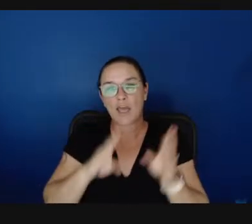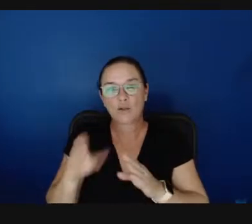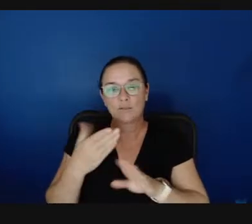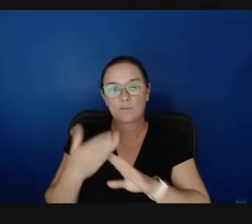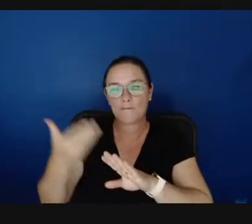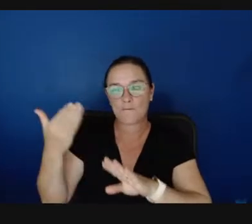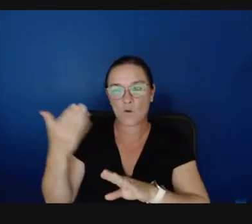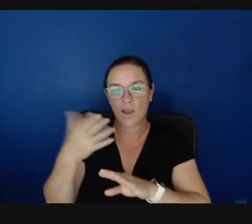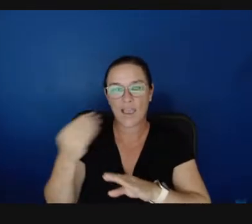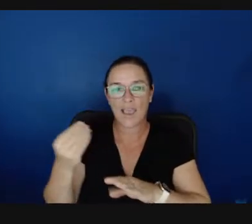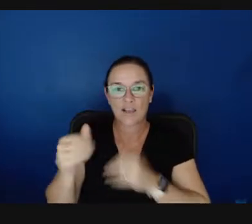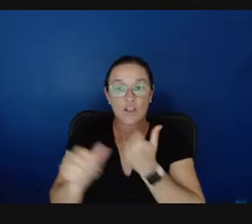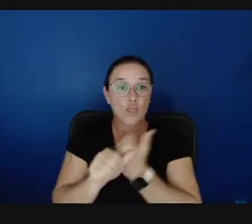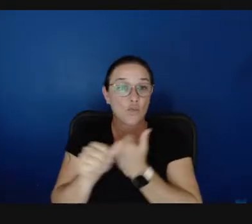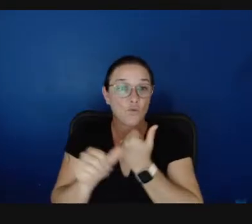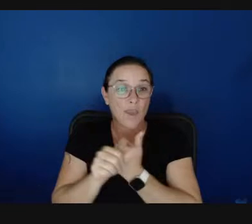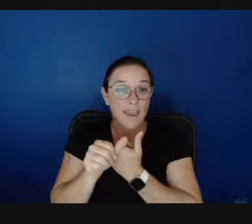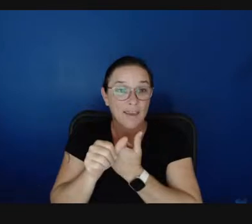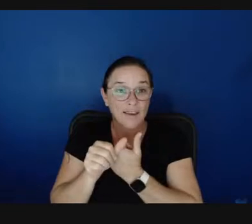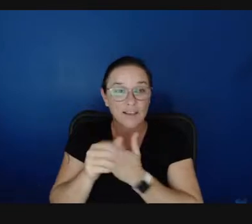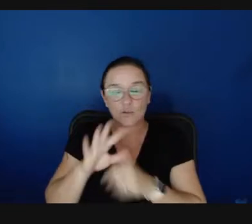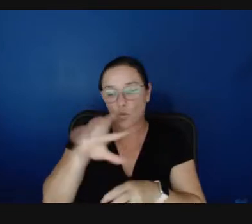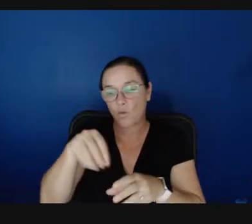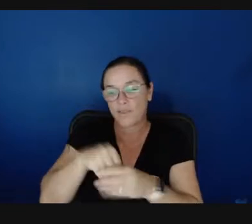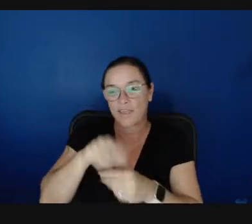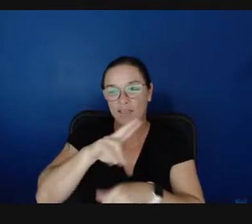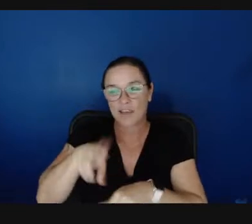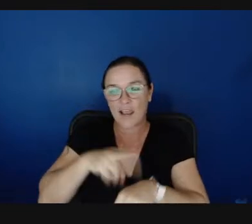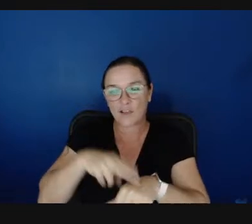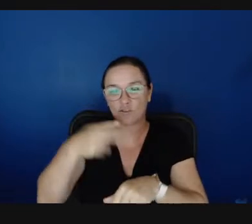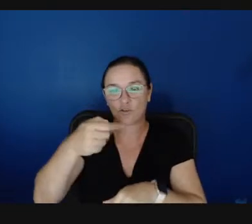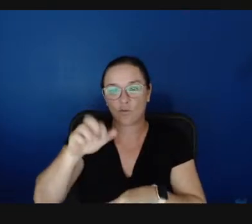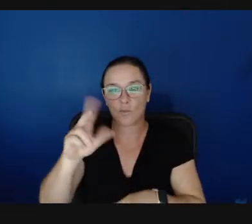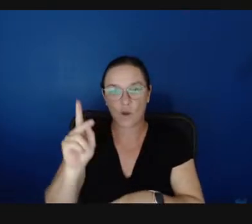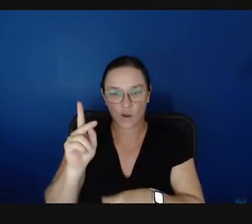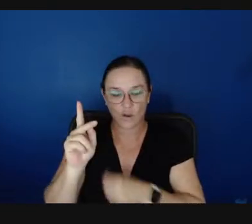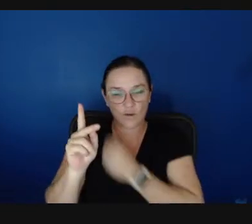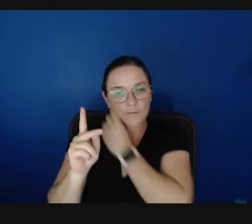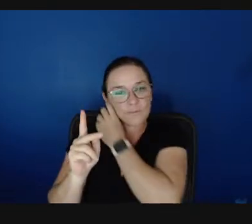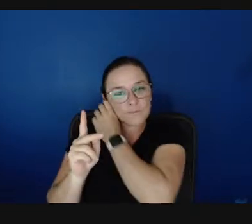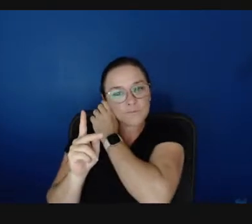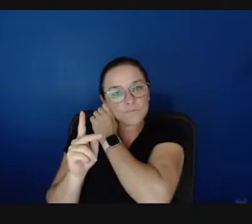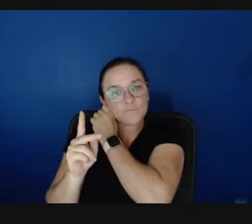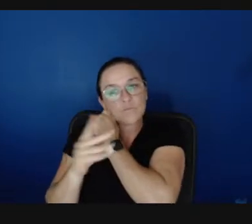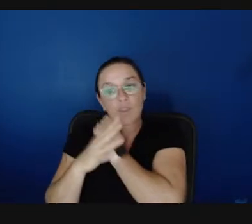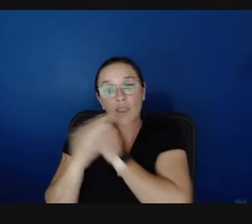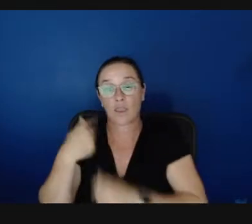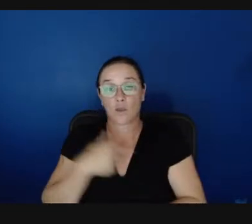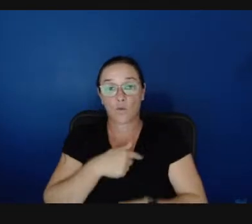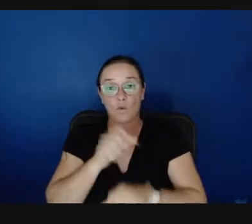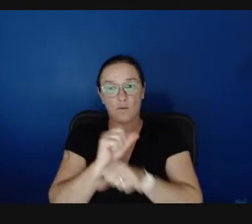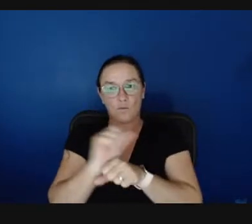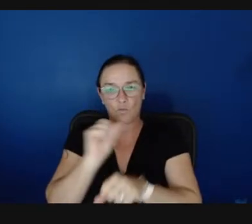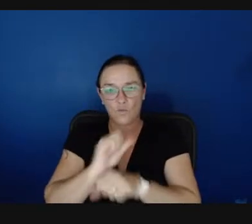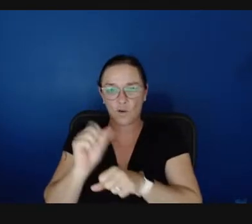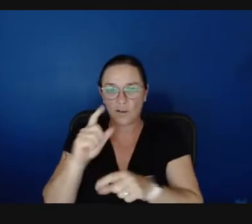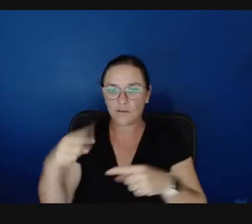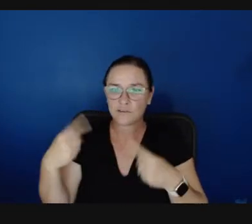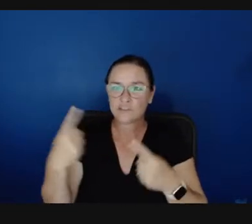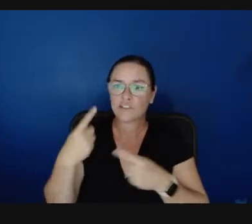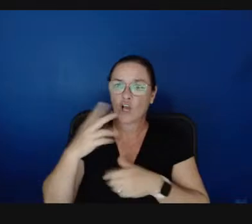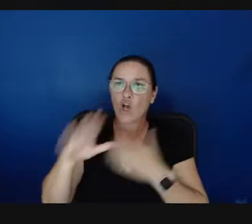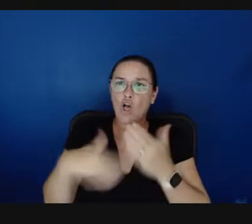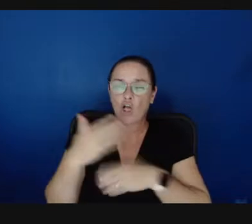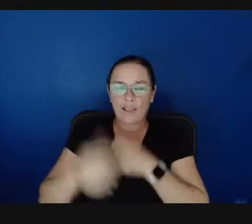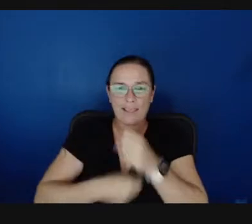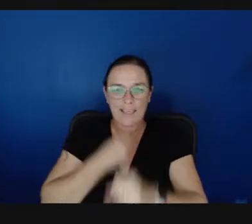and the threat is mostly within a national park there. And also we've been working really hard all year, so we're going to